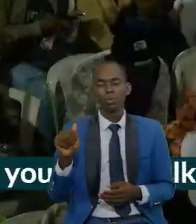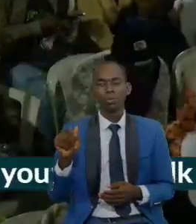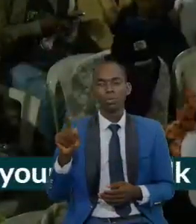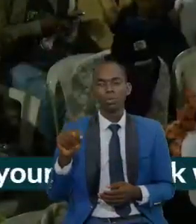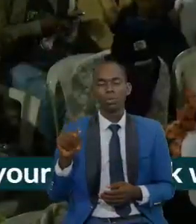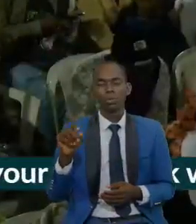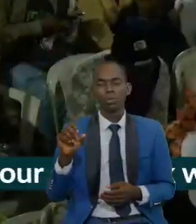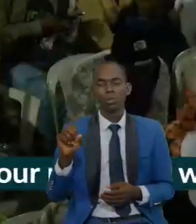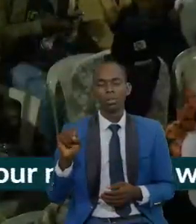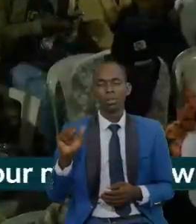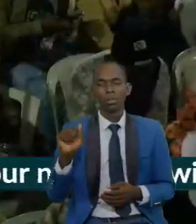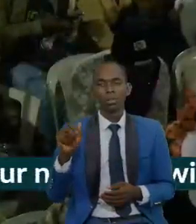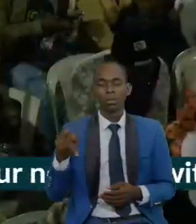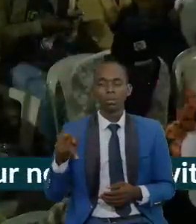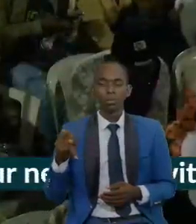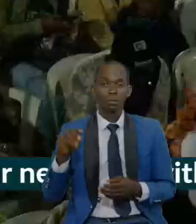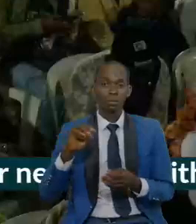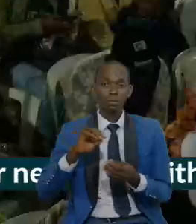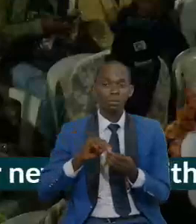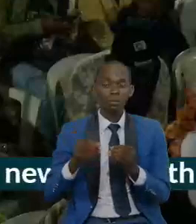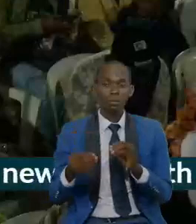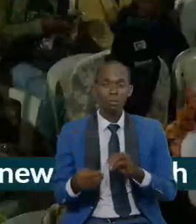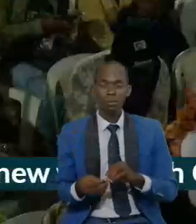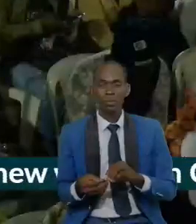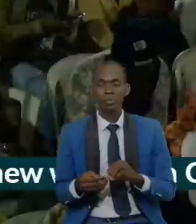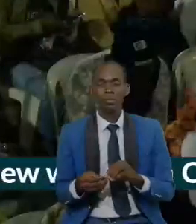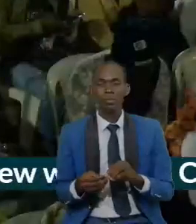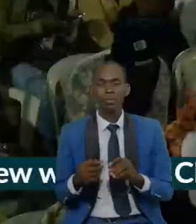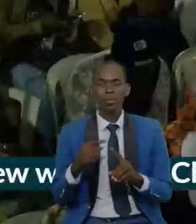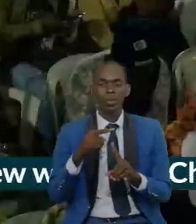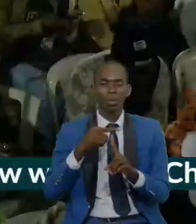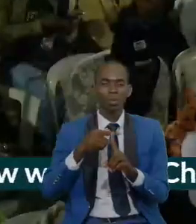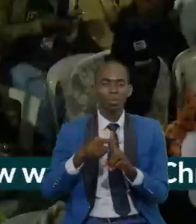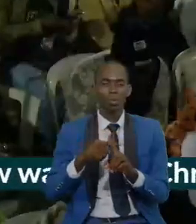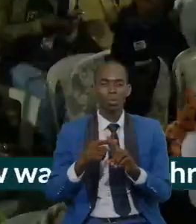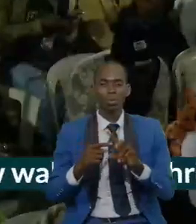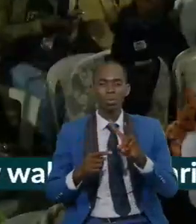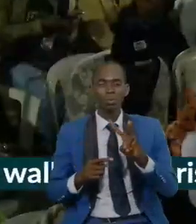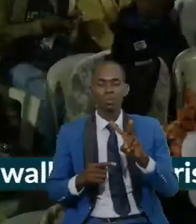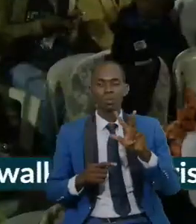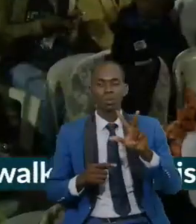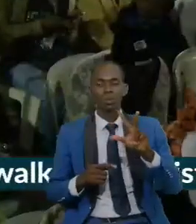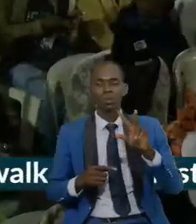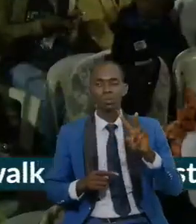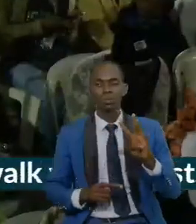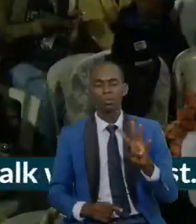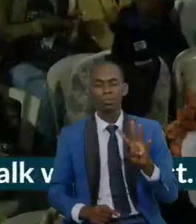Plus 234. Plus 234.